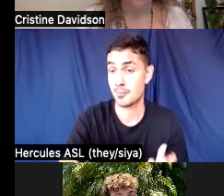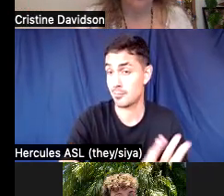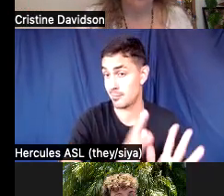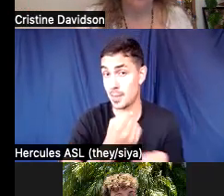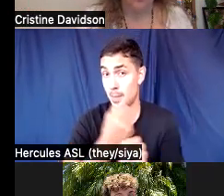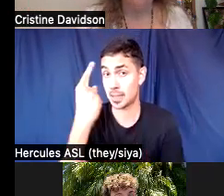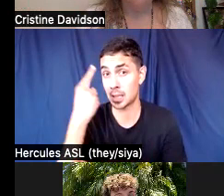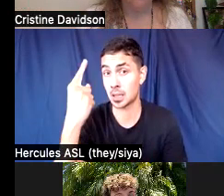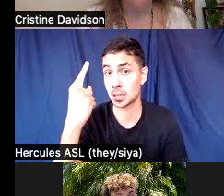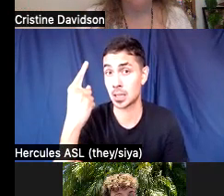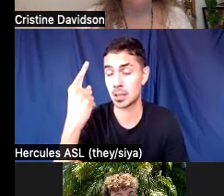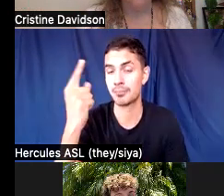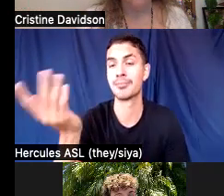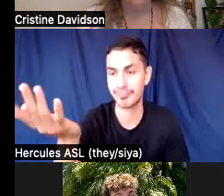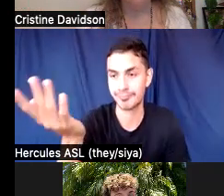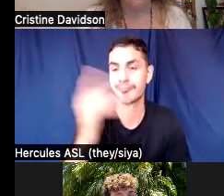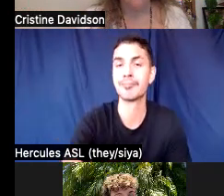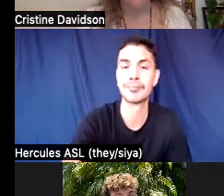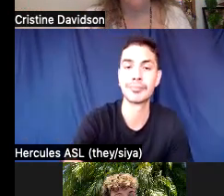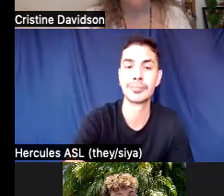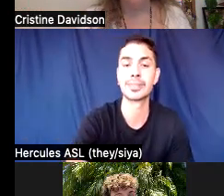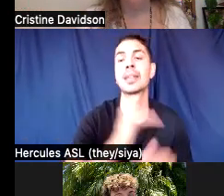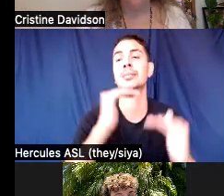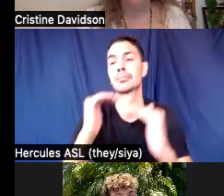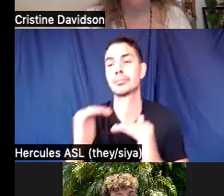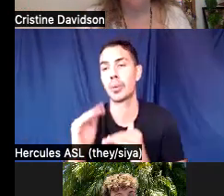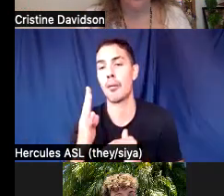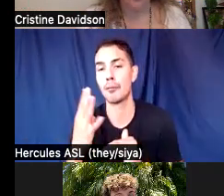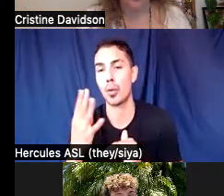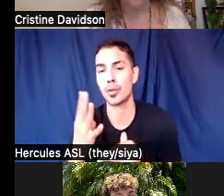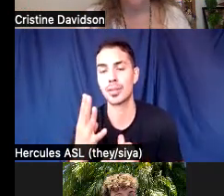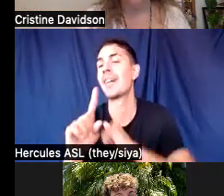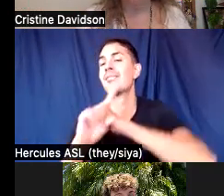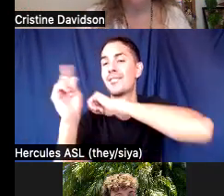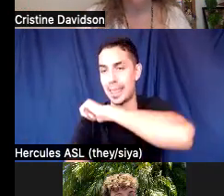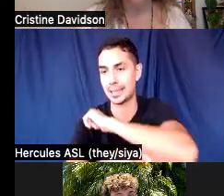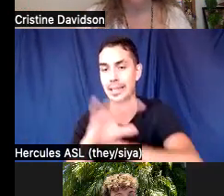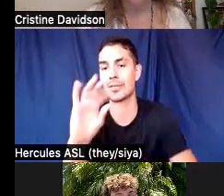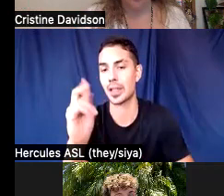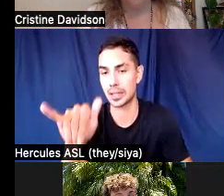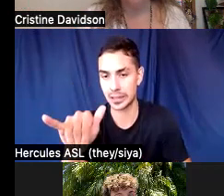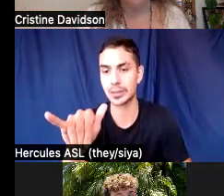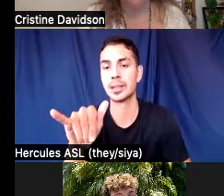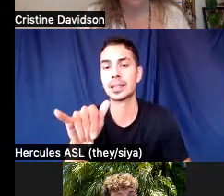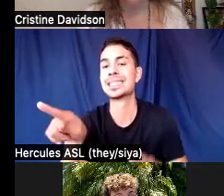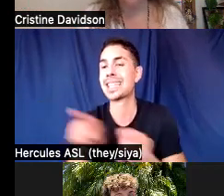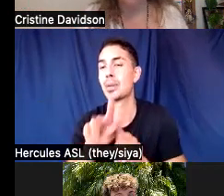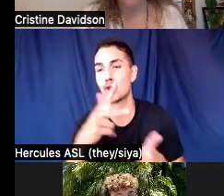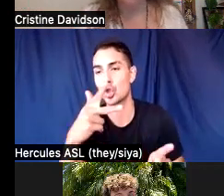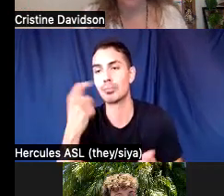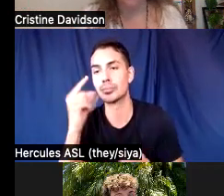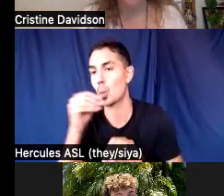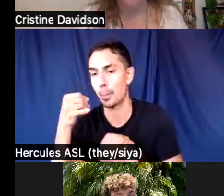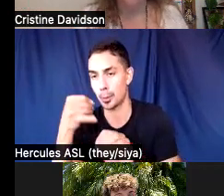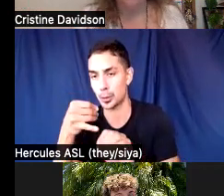So, down the line, 4th and 5th degree. So felony is the same with 3rd, but no penetration. And then 5th degree is a non-felony charge, so